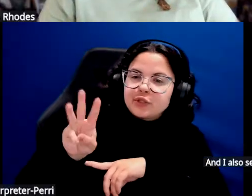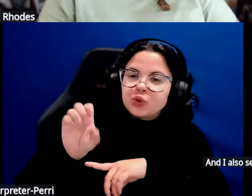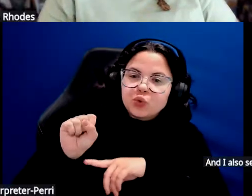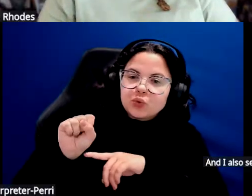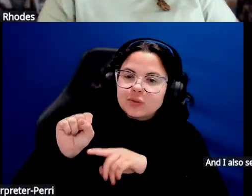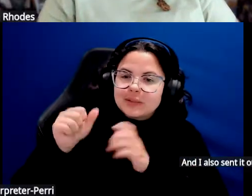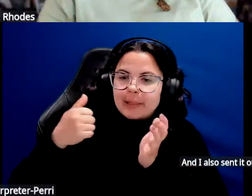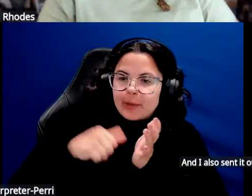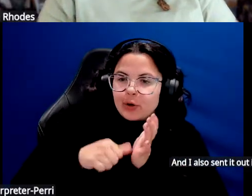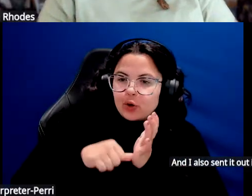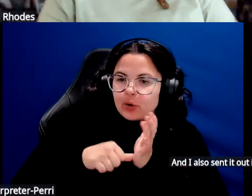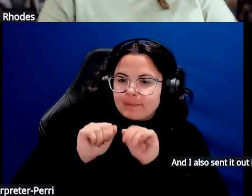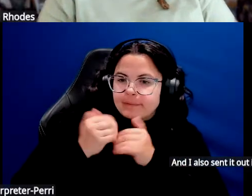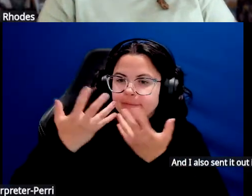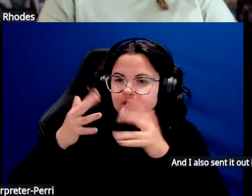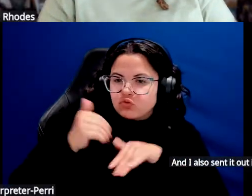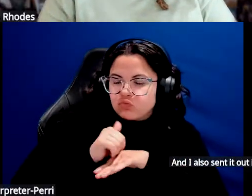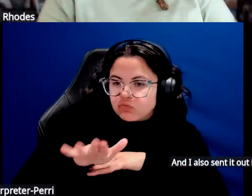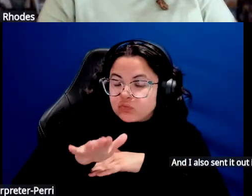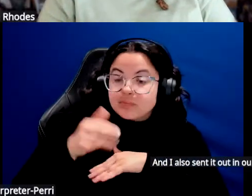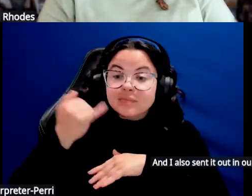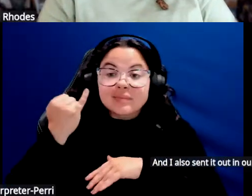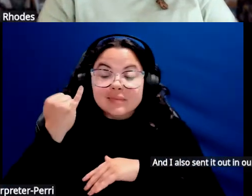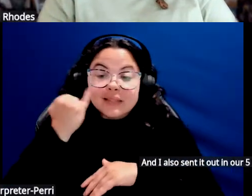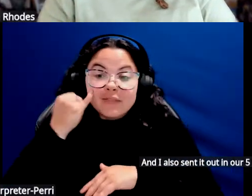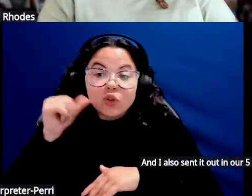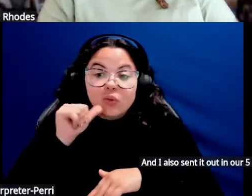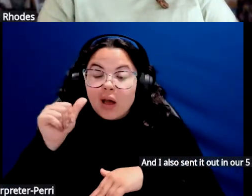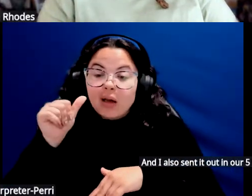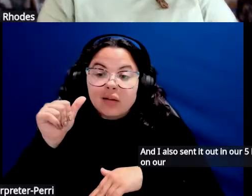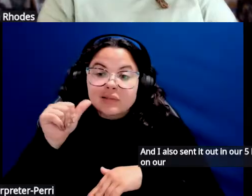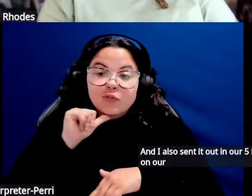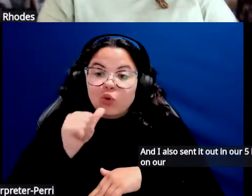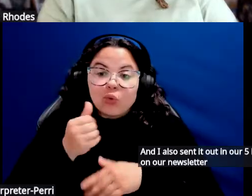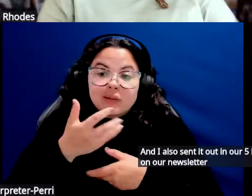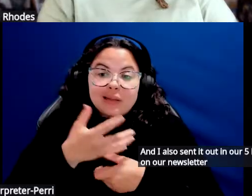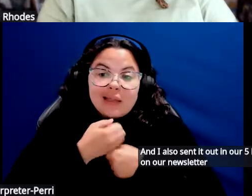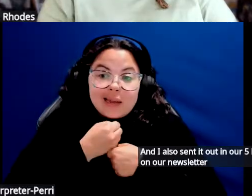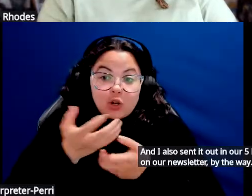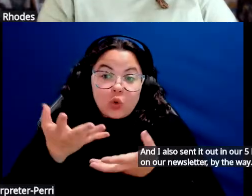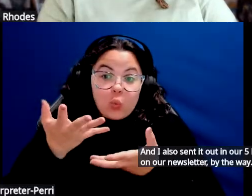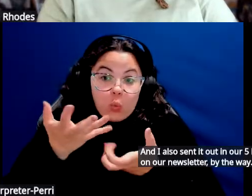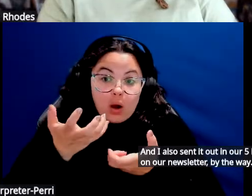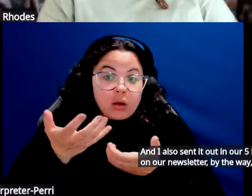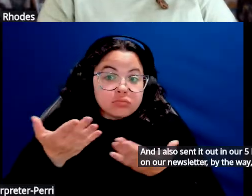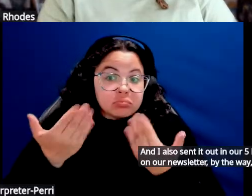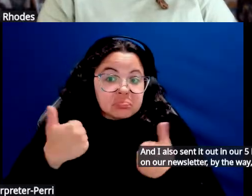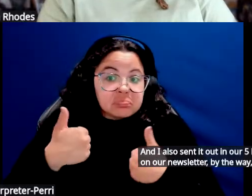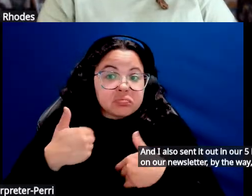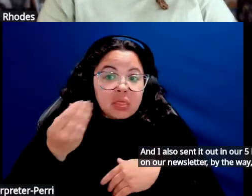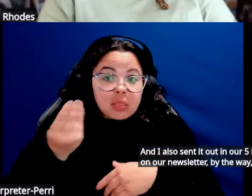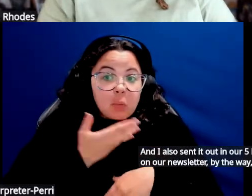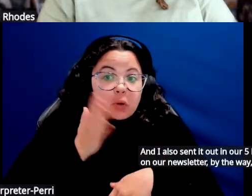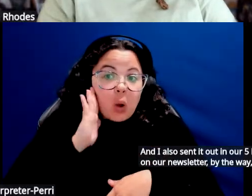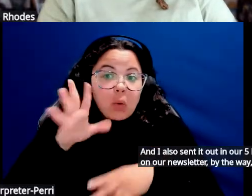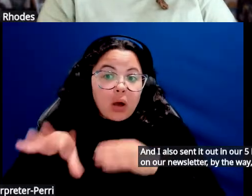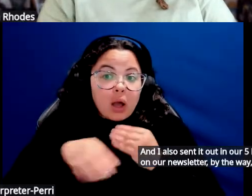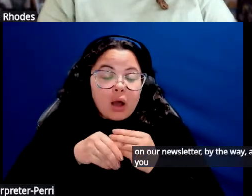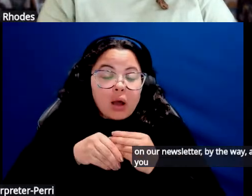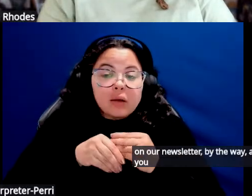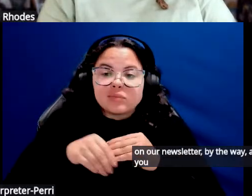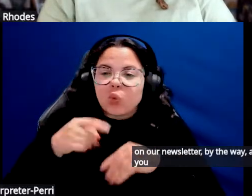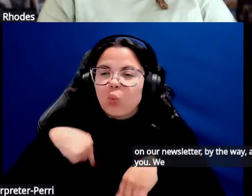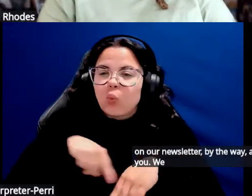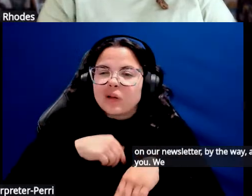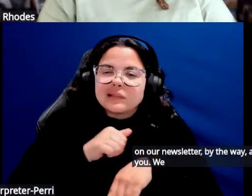newsletter. If anyone is not on our newsletter, by the way, and wants to be, please let me know and I'll add you. We forward a